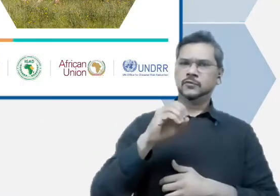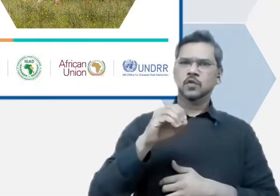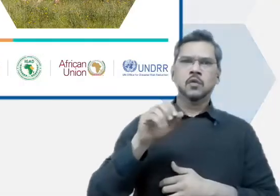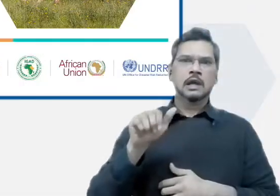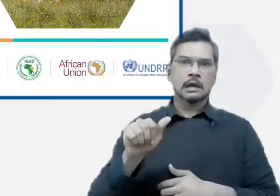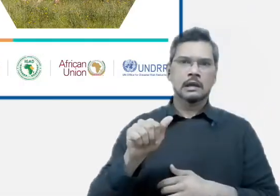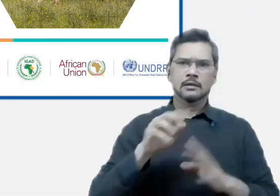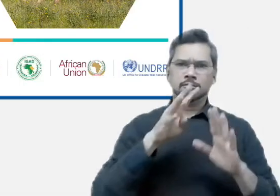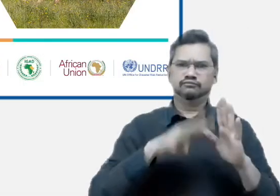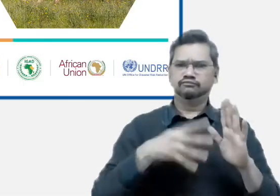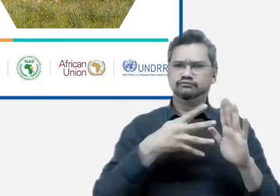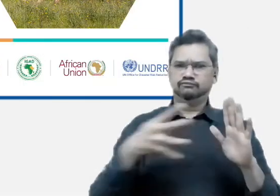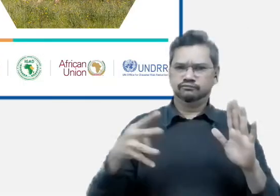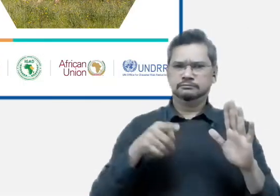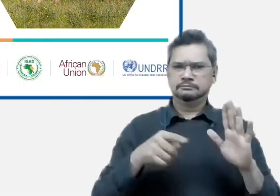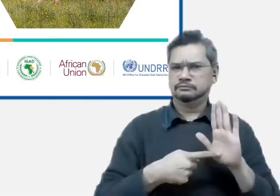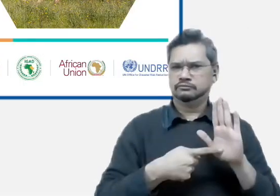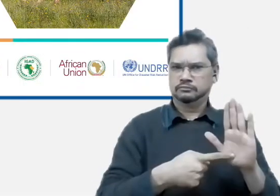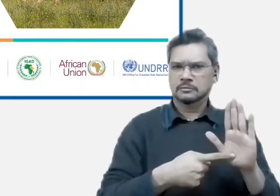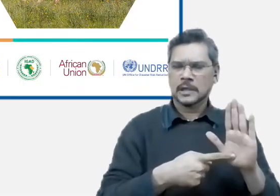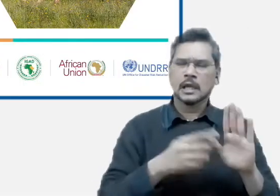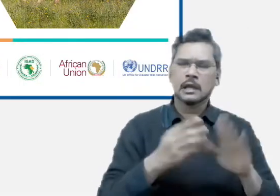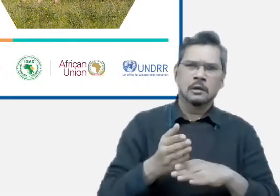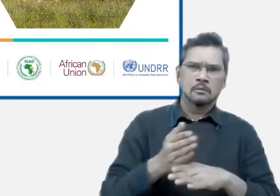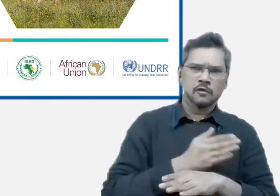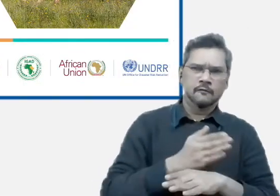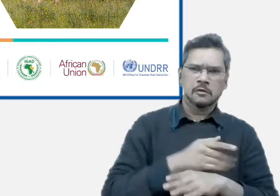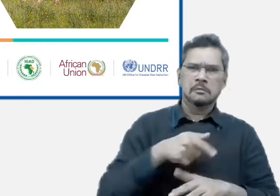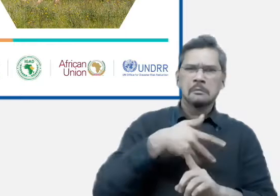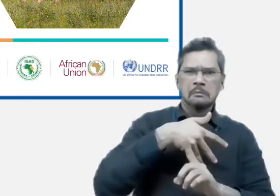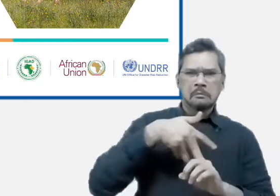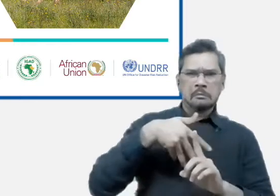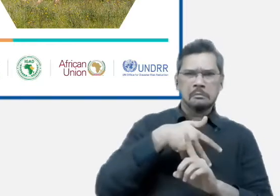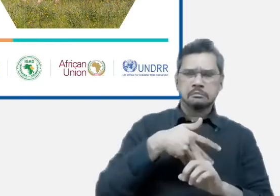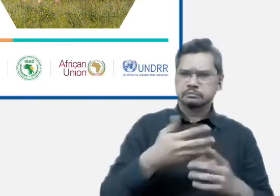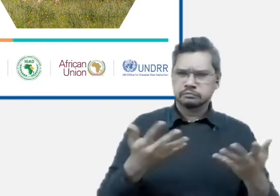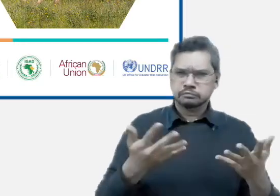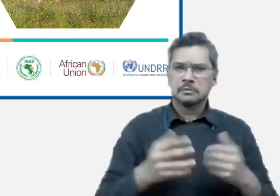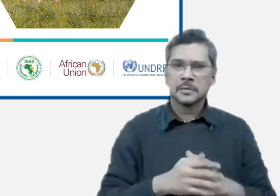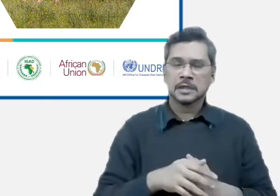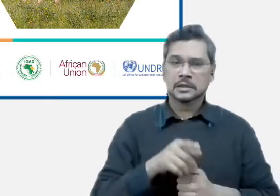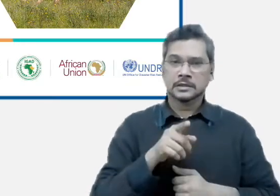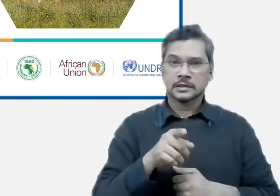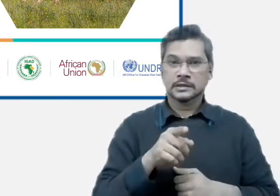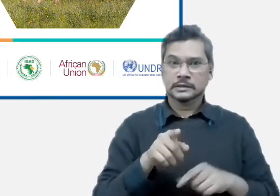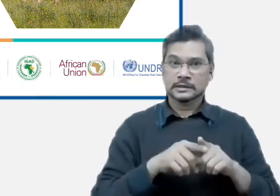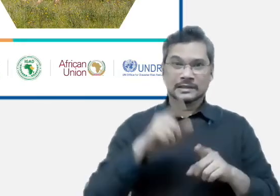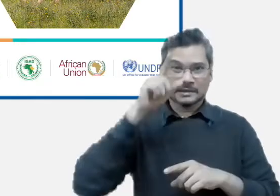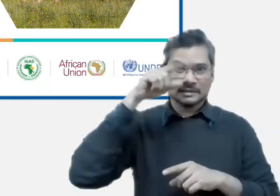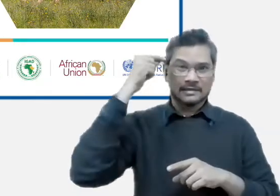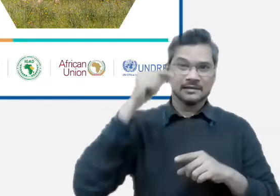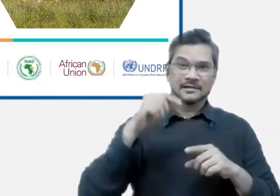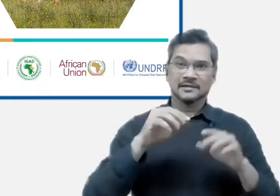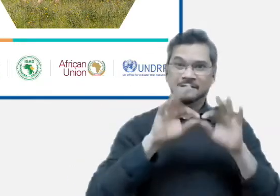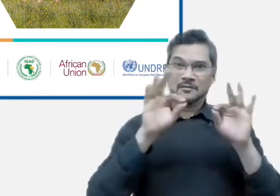of background. The Program of Action for the implementation of Sendai framework in Africa